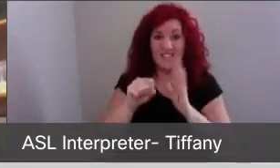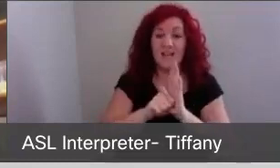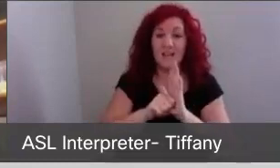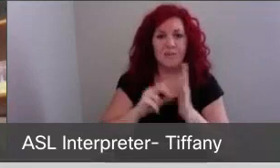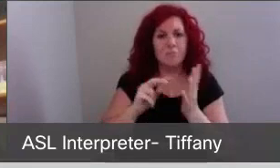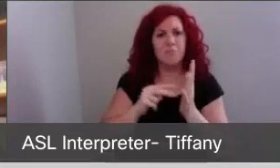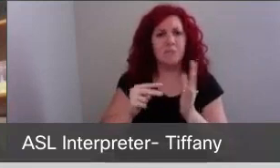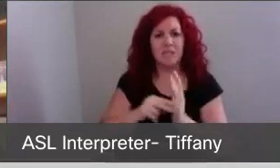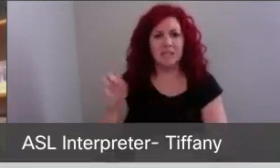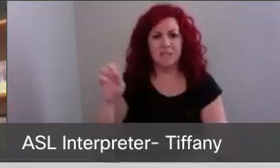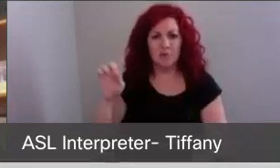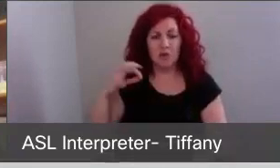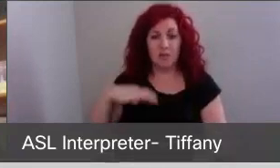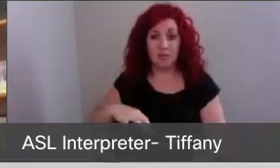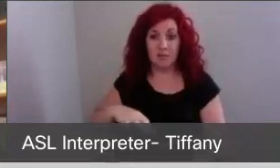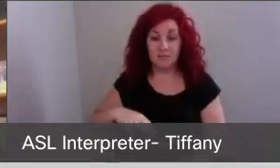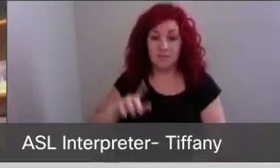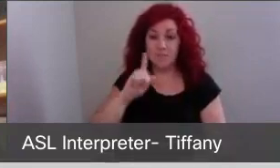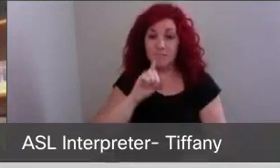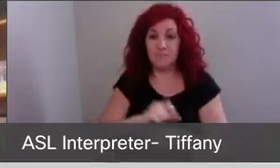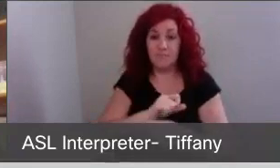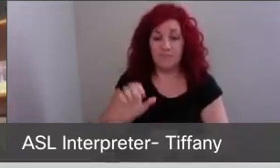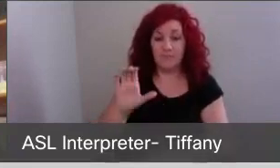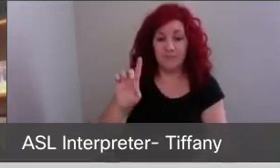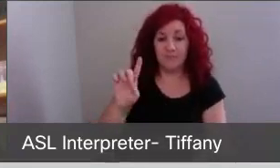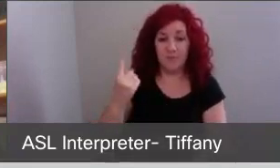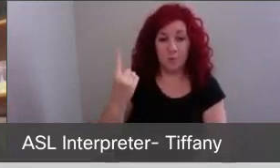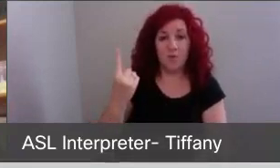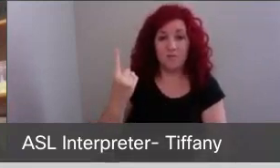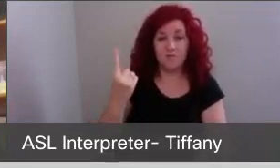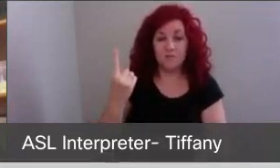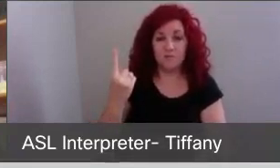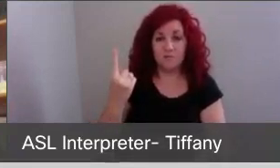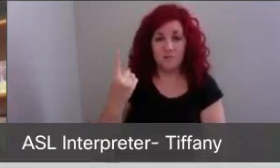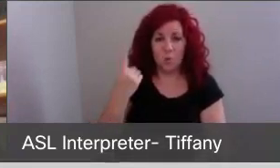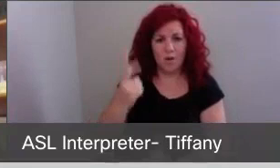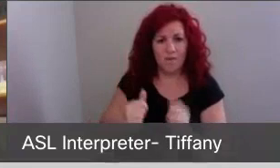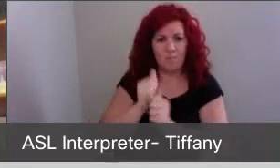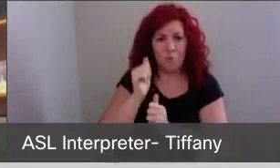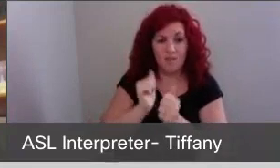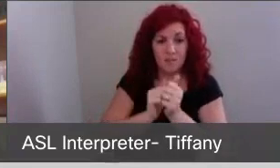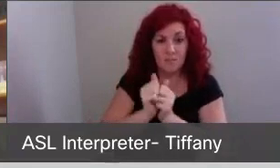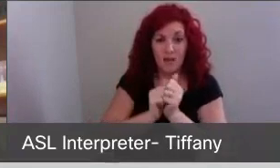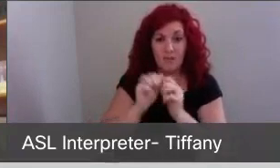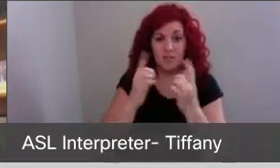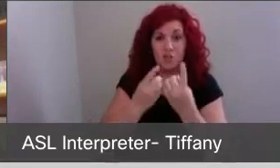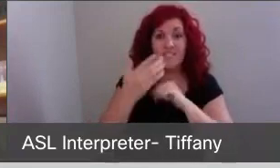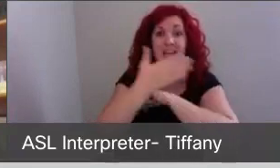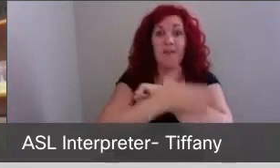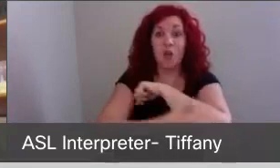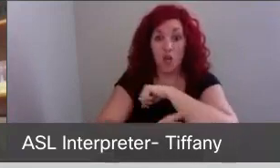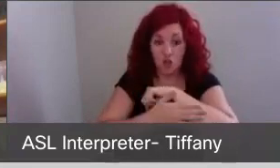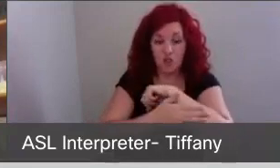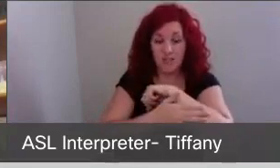a huge Democratic advantage. In fact, CD1 has proven to be one of the most competitive districts in the